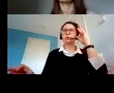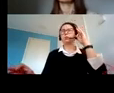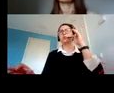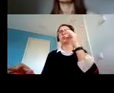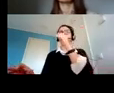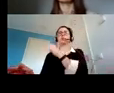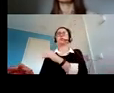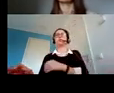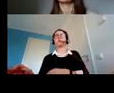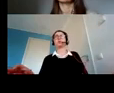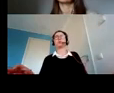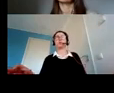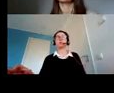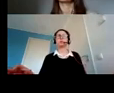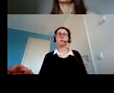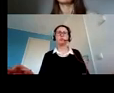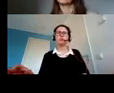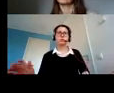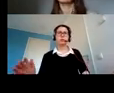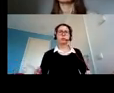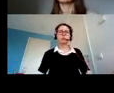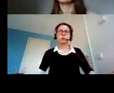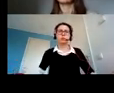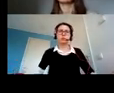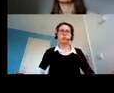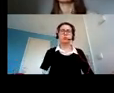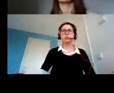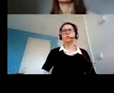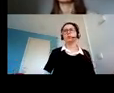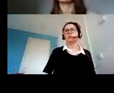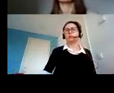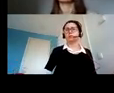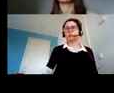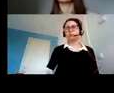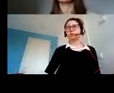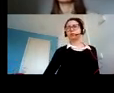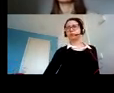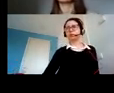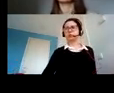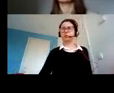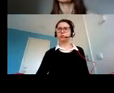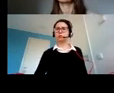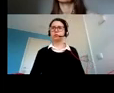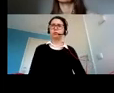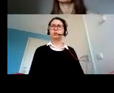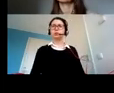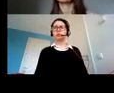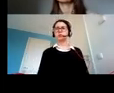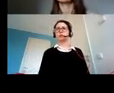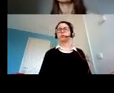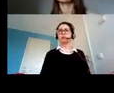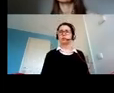comparison with the human rights due diligence requirement, you can see that 231